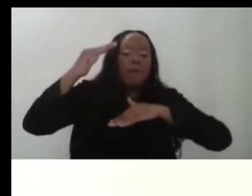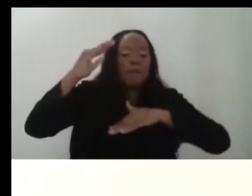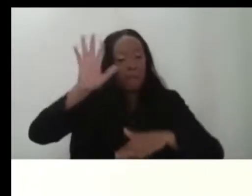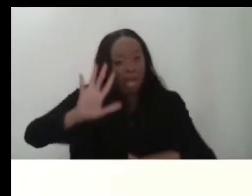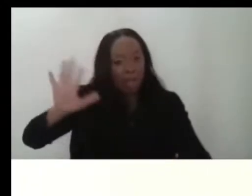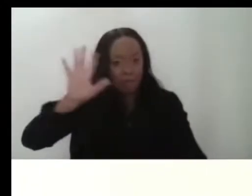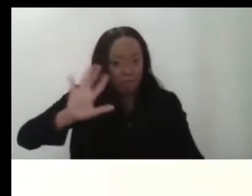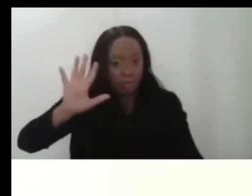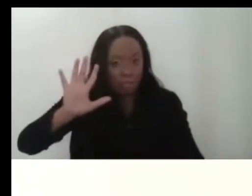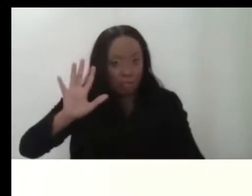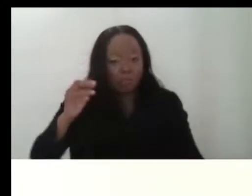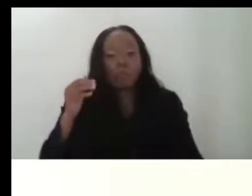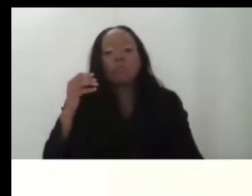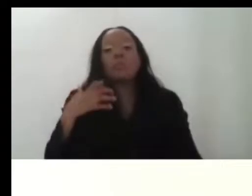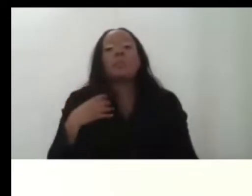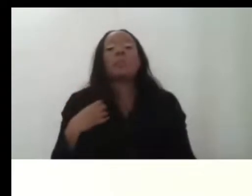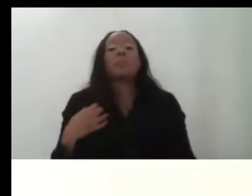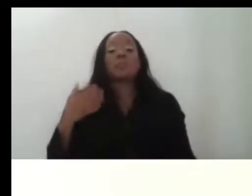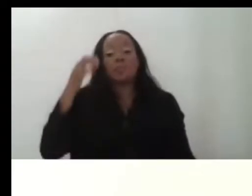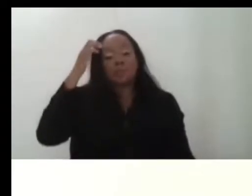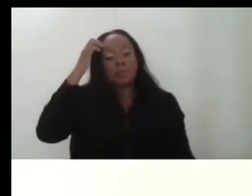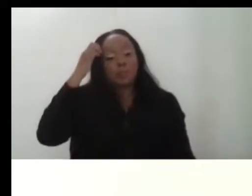Just that area.